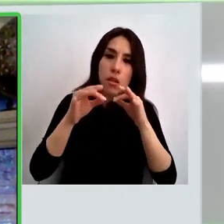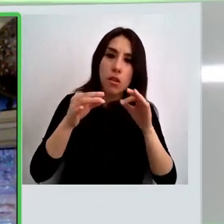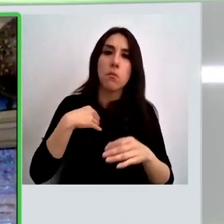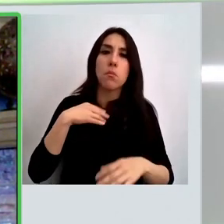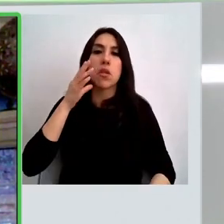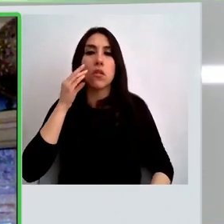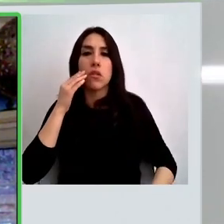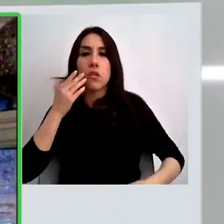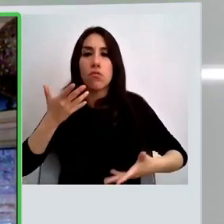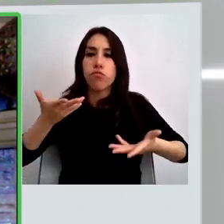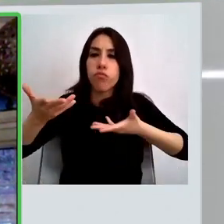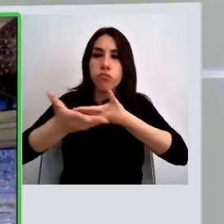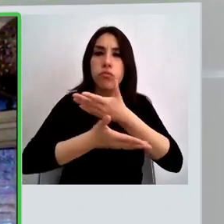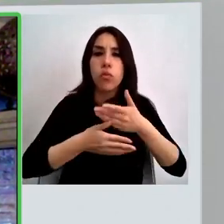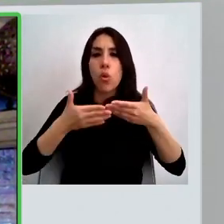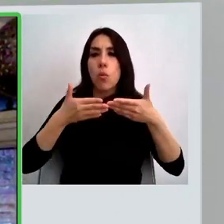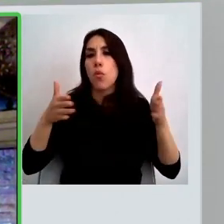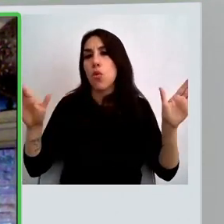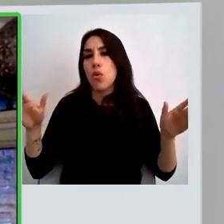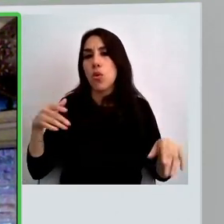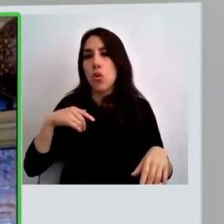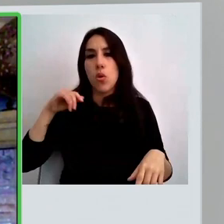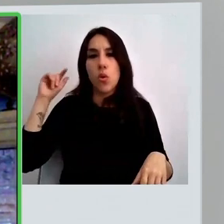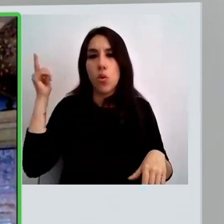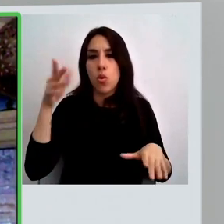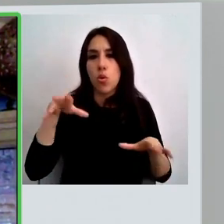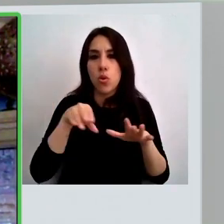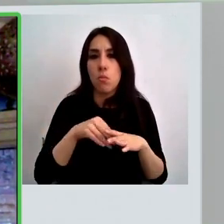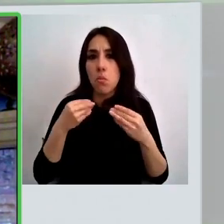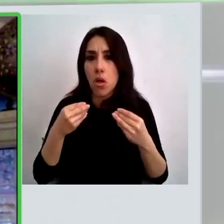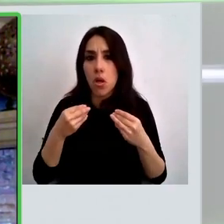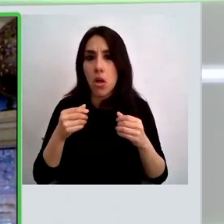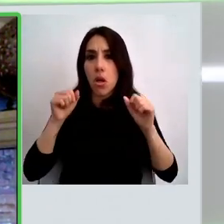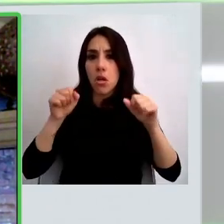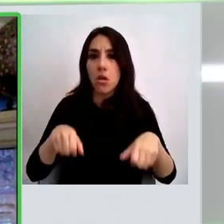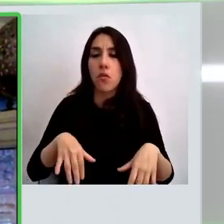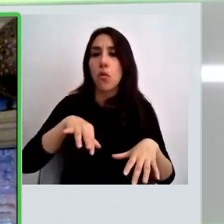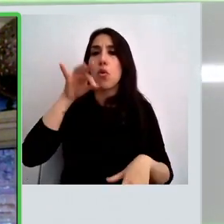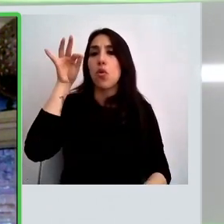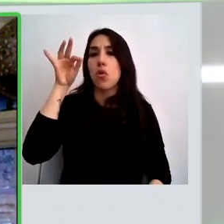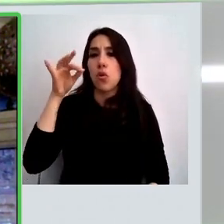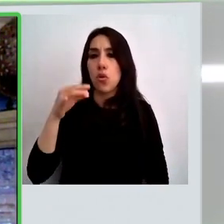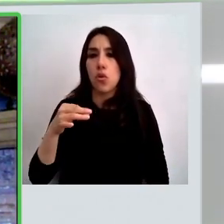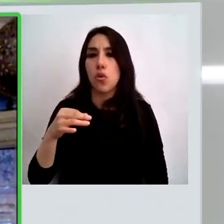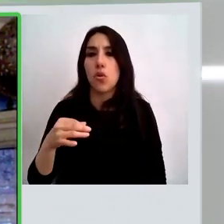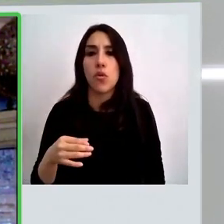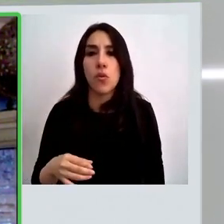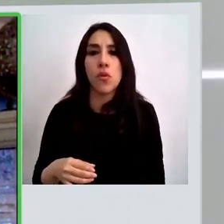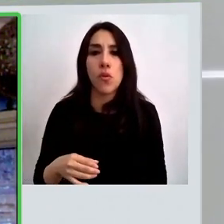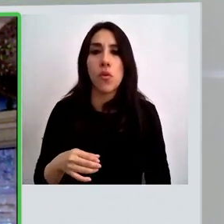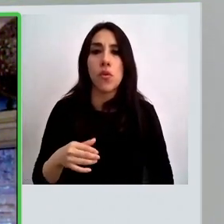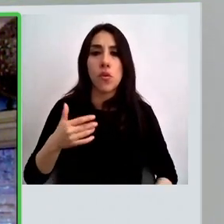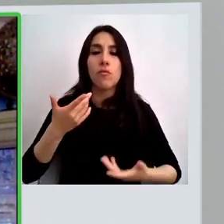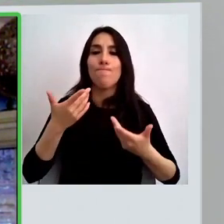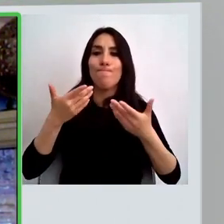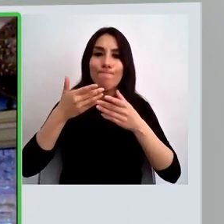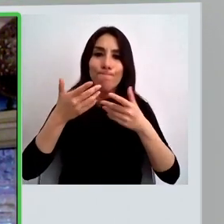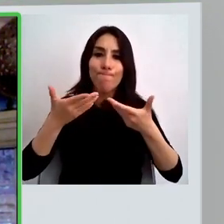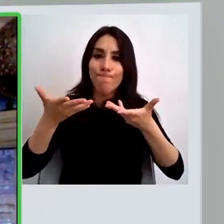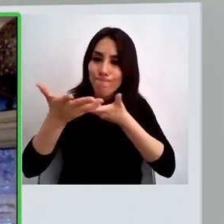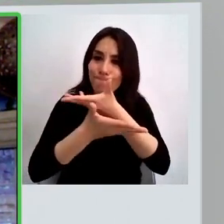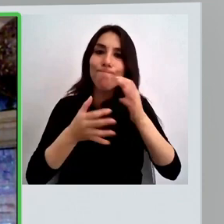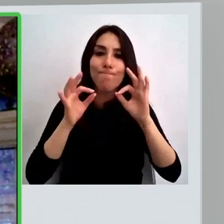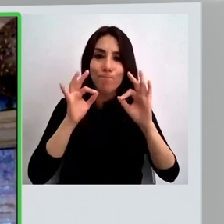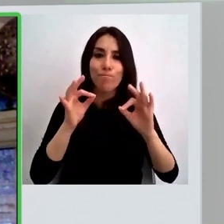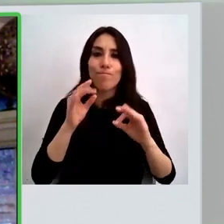some allies and line managers who would too like to lend their passion and their commitment and